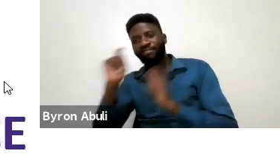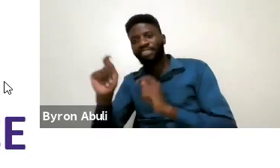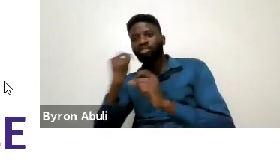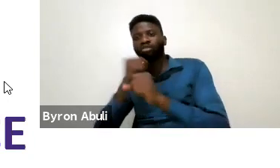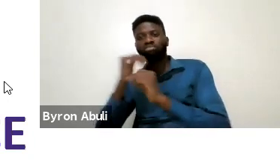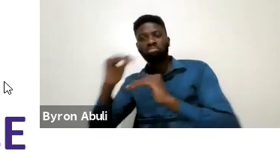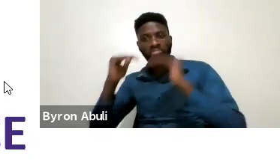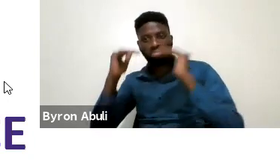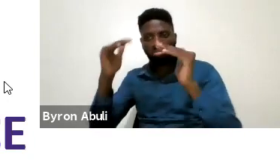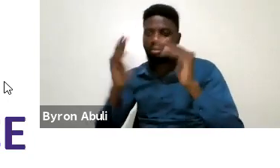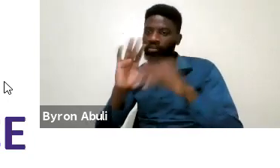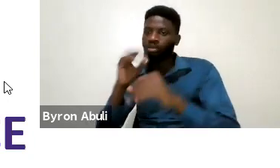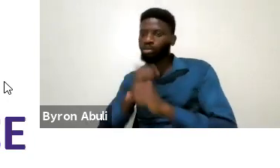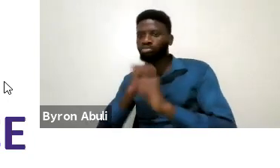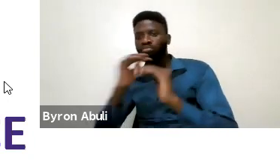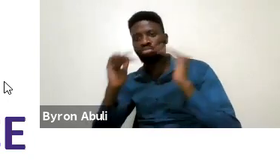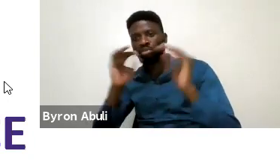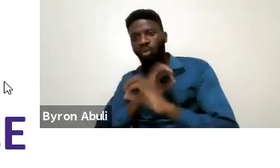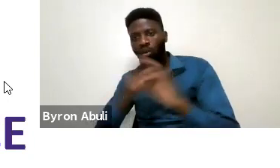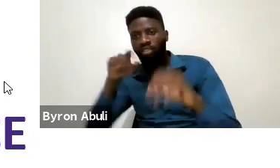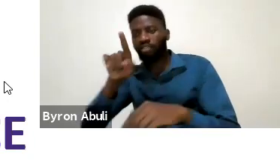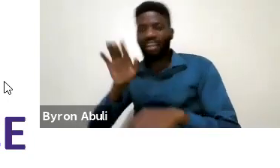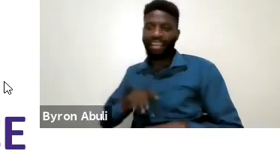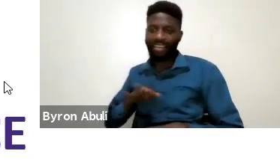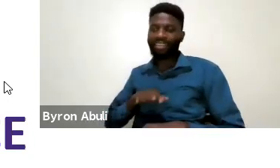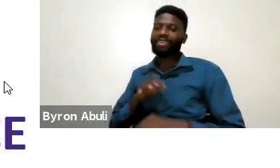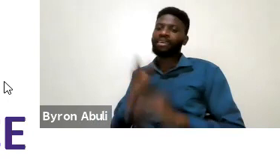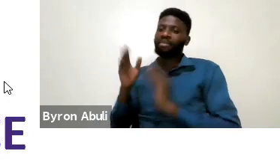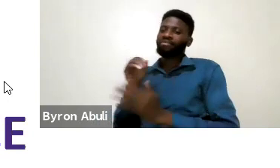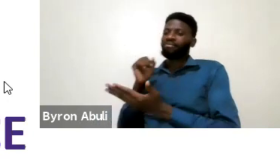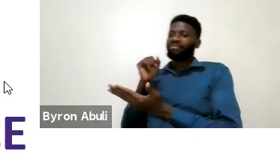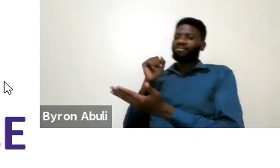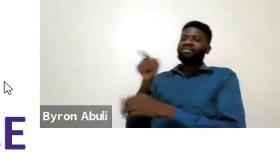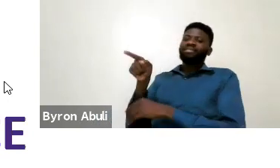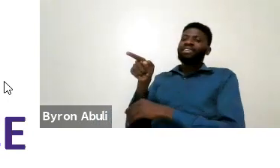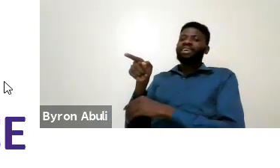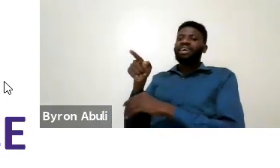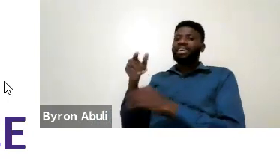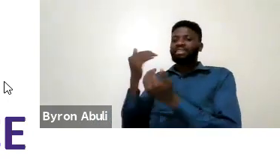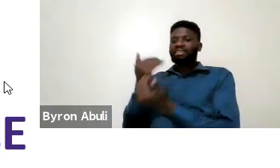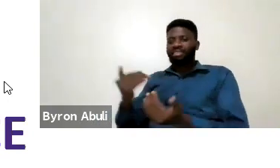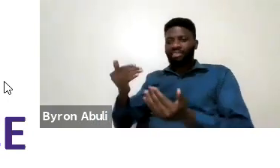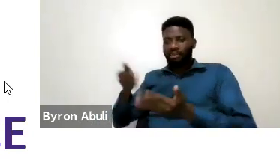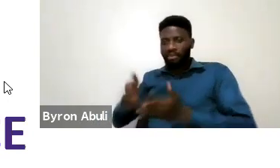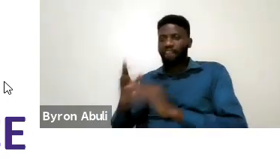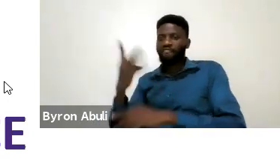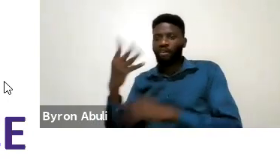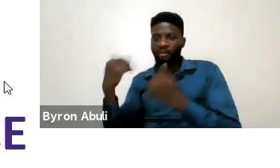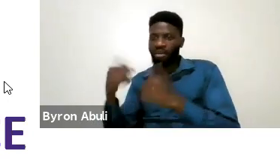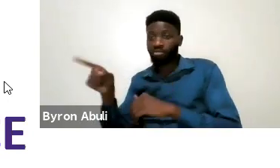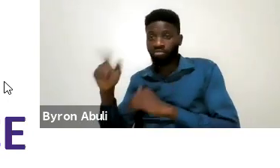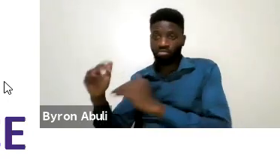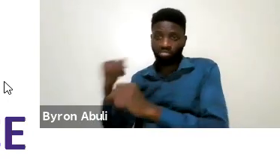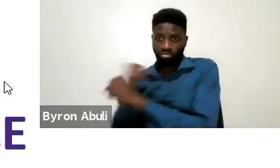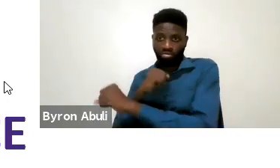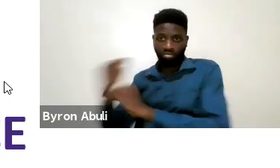you're not being promoted because you're a lady. Somebody feels, oh, this one is yet to have another 4 children. So if I promote her, she will never have time for work.